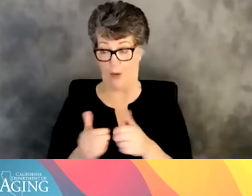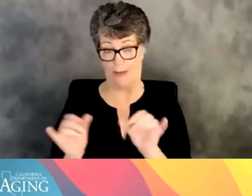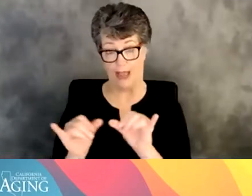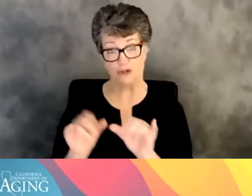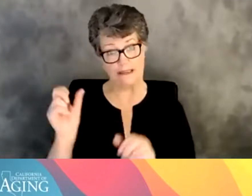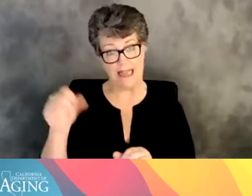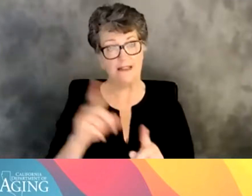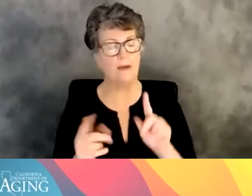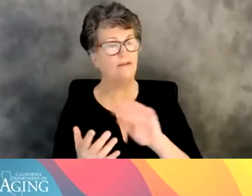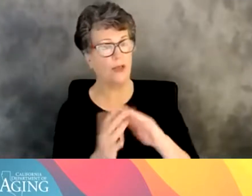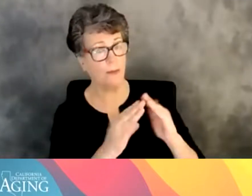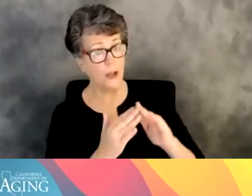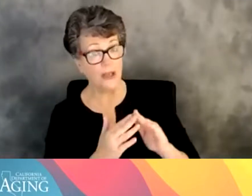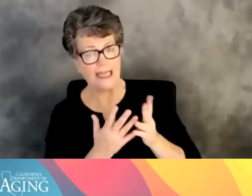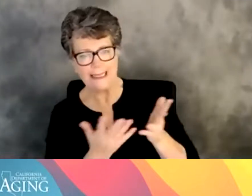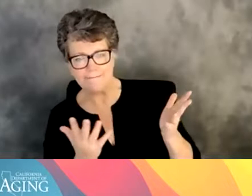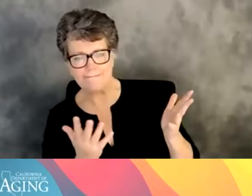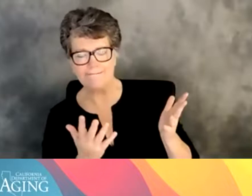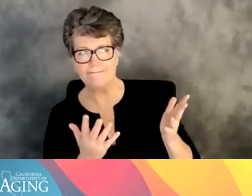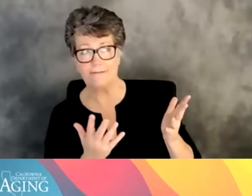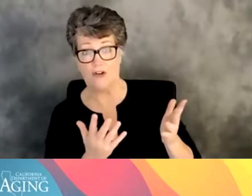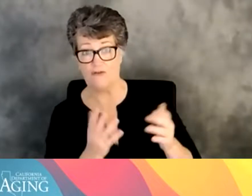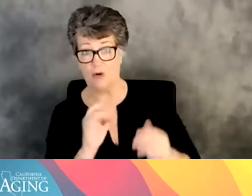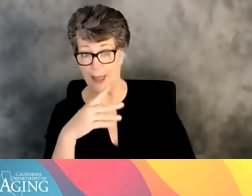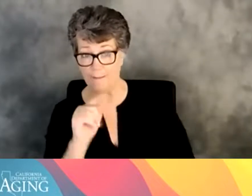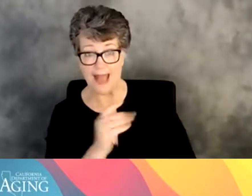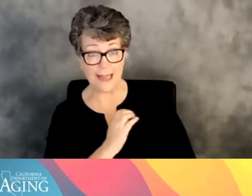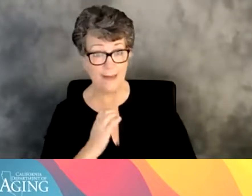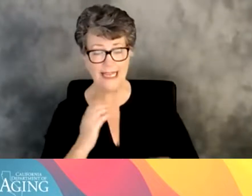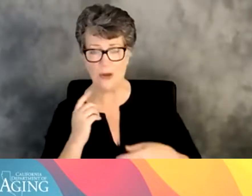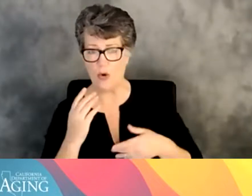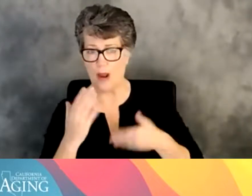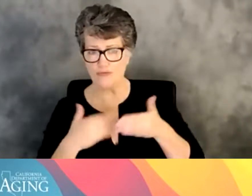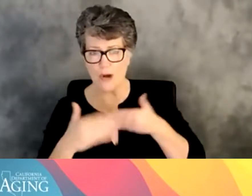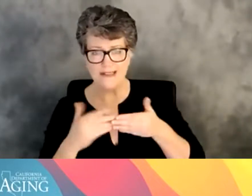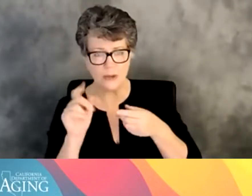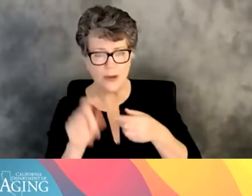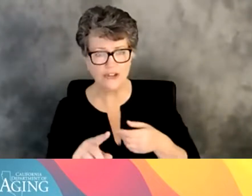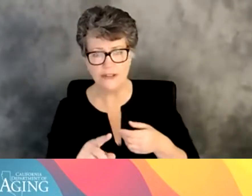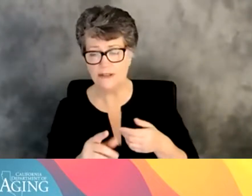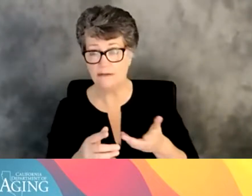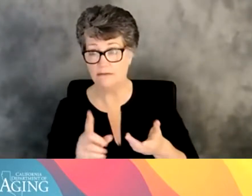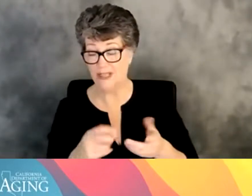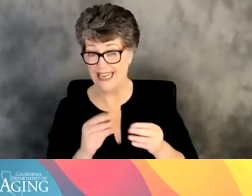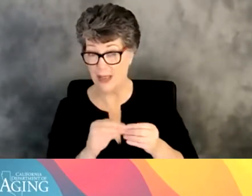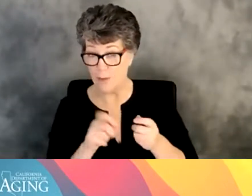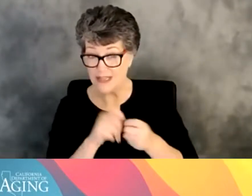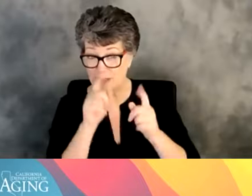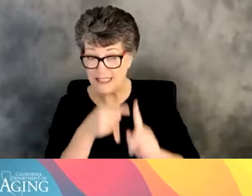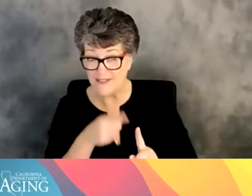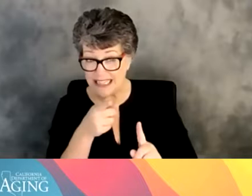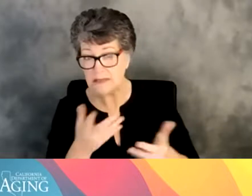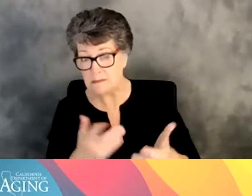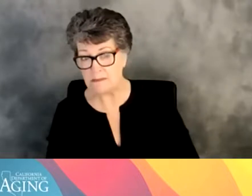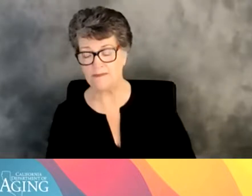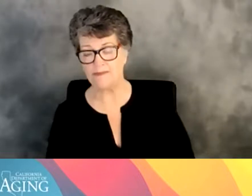for the community. And I don't know if that's something for the impact committee, for a process question to help say, we need to get more specific here or there,